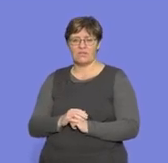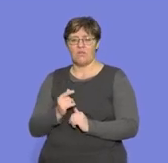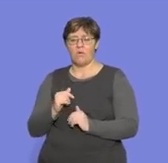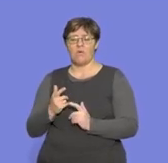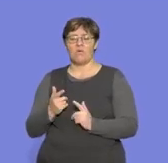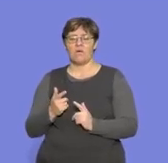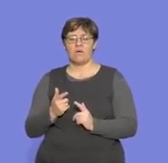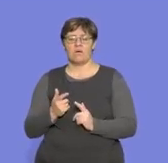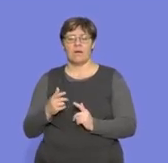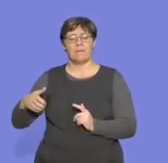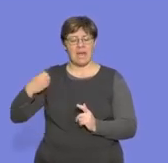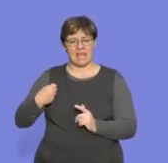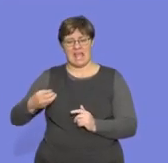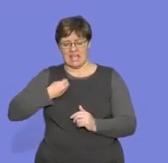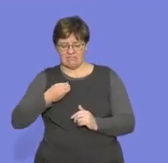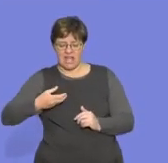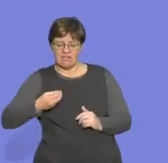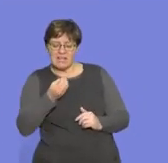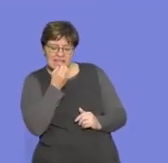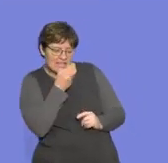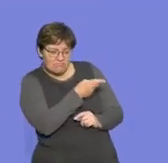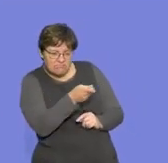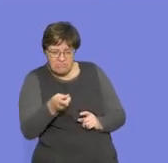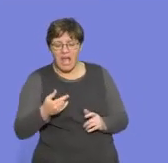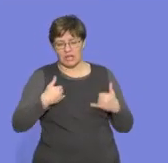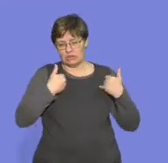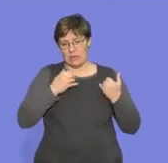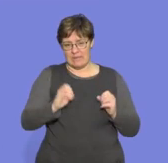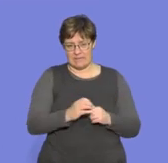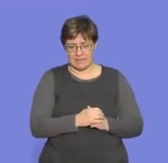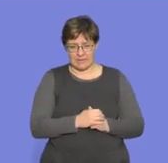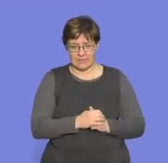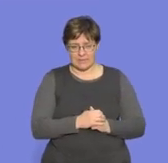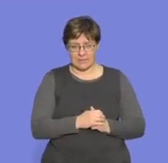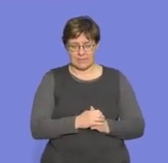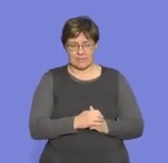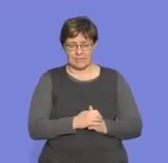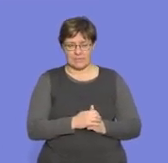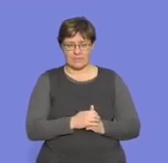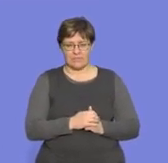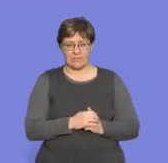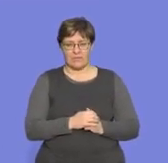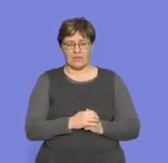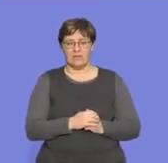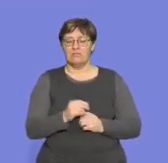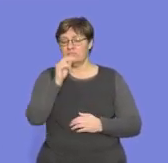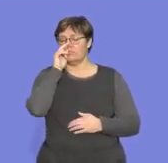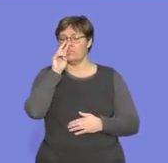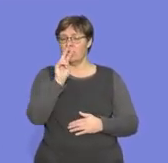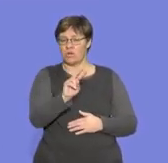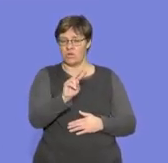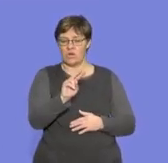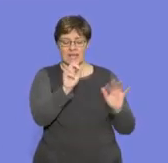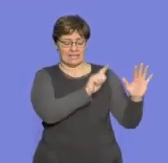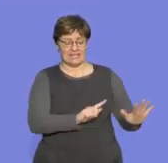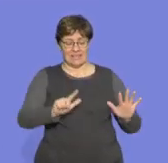and the that have flowers enjoyed and the fruits the type in of these vegetation areas. and the flowers and So the guys, fruits in these we've areas. looked at the 7 terrestrial So guys, biomes, and we've remember that looked at the it's 7 important that we terrestrial